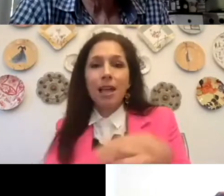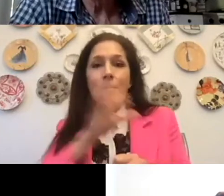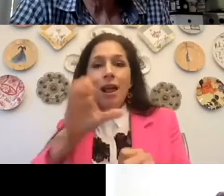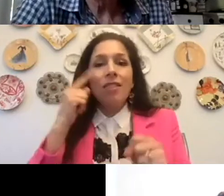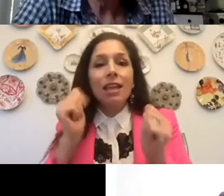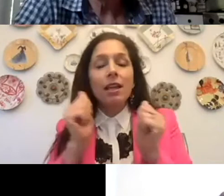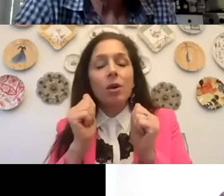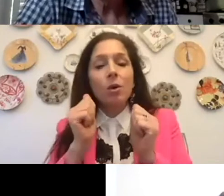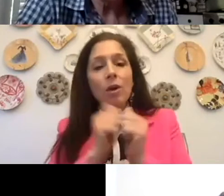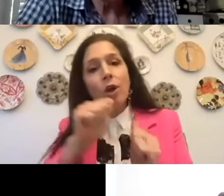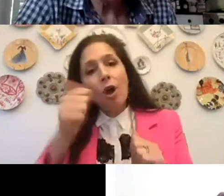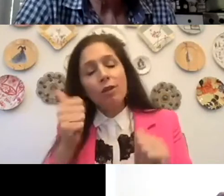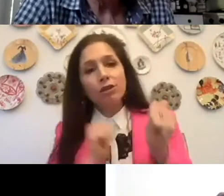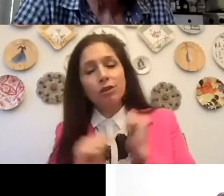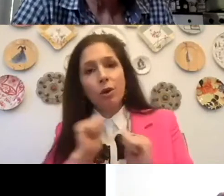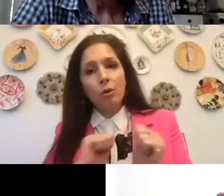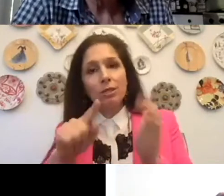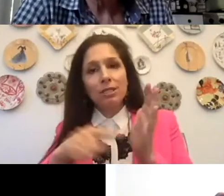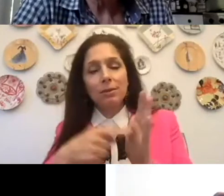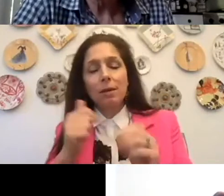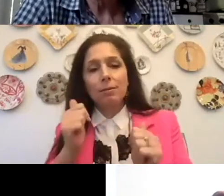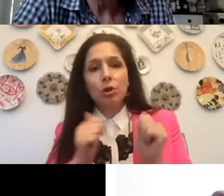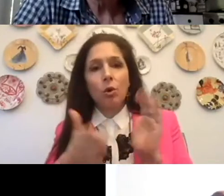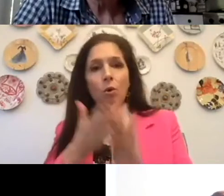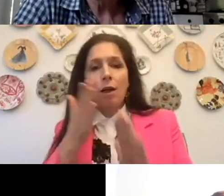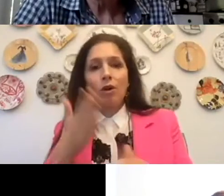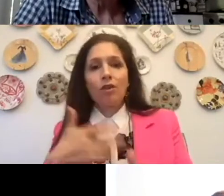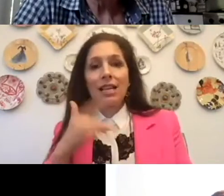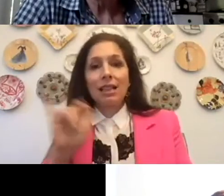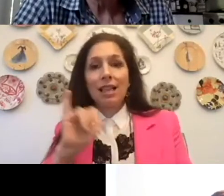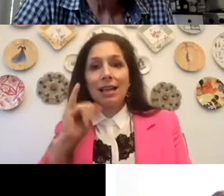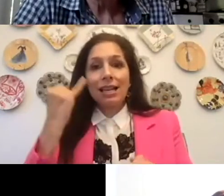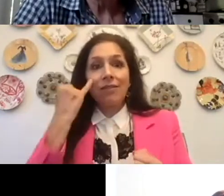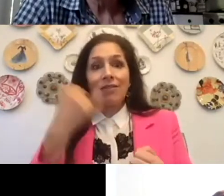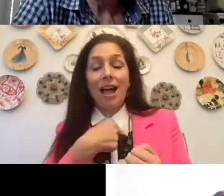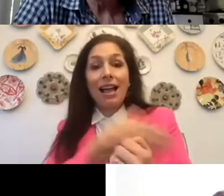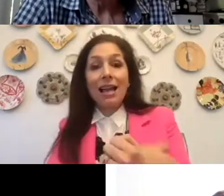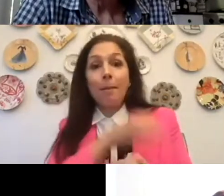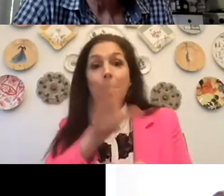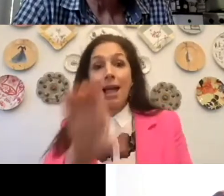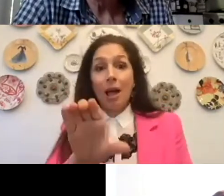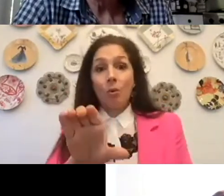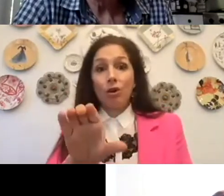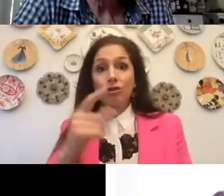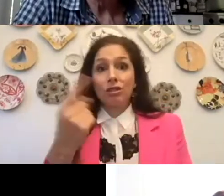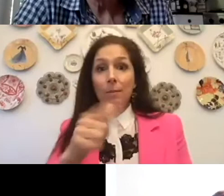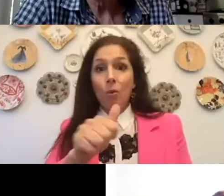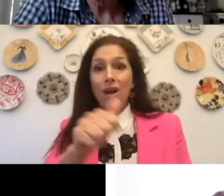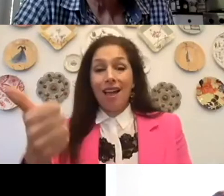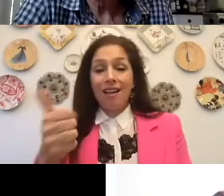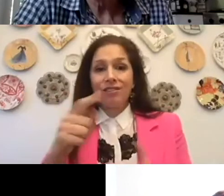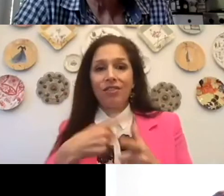I'm sorry, I'm freezing a little bit, but I was super empowered. Like, I think sometimes when I've worked on other shows, showrunners feel like